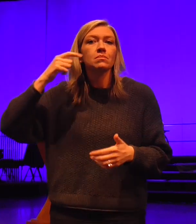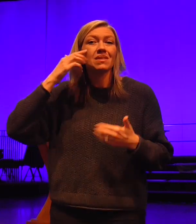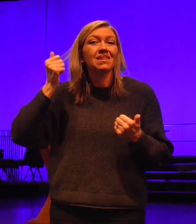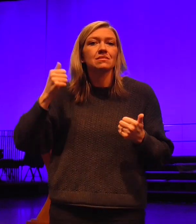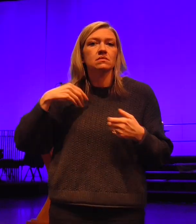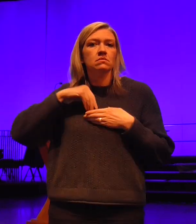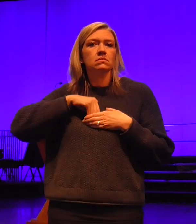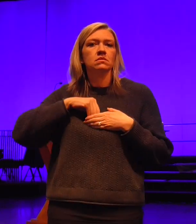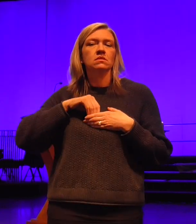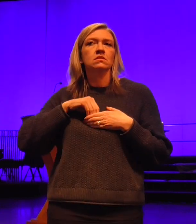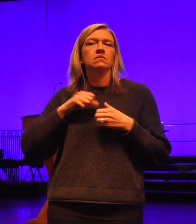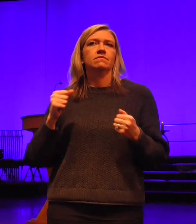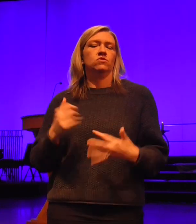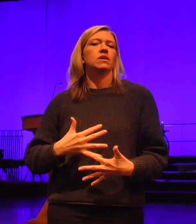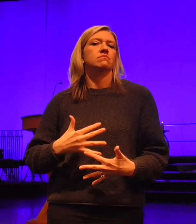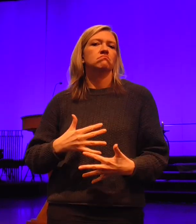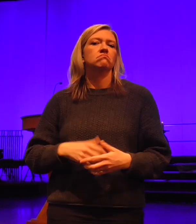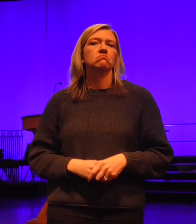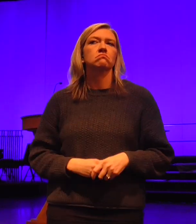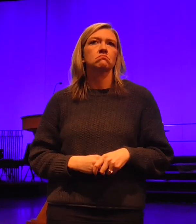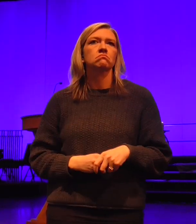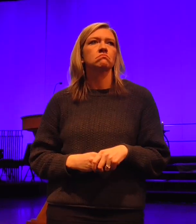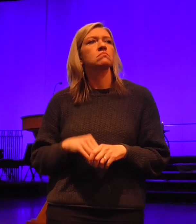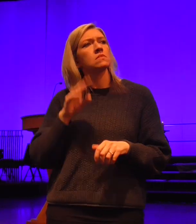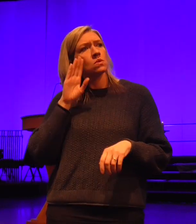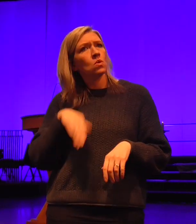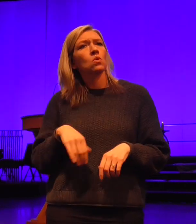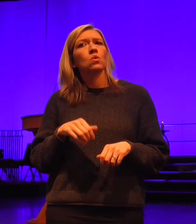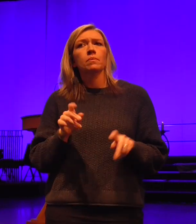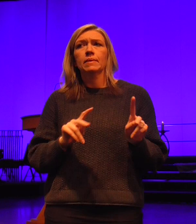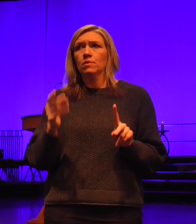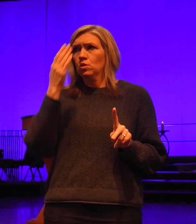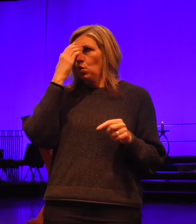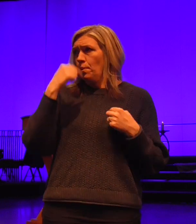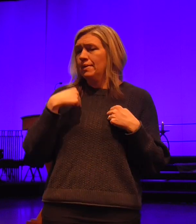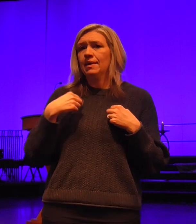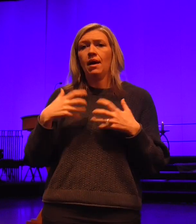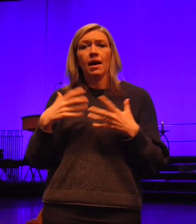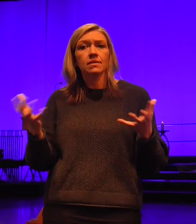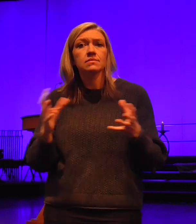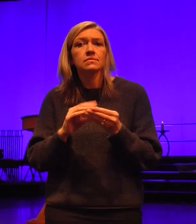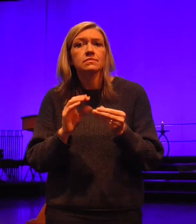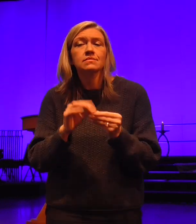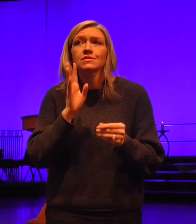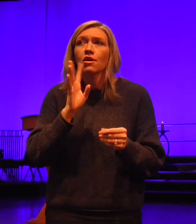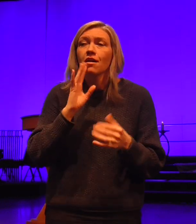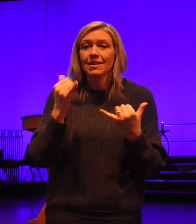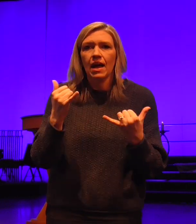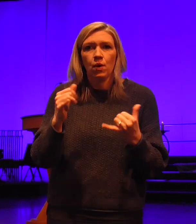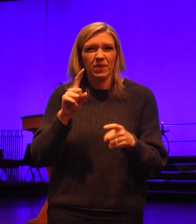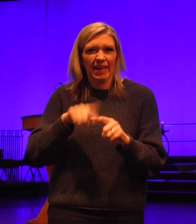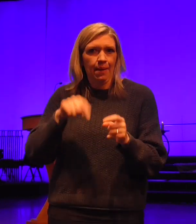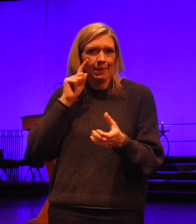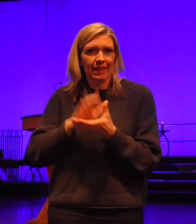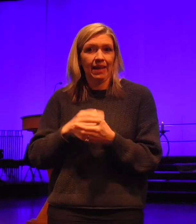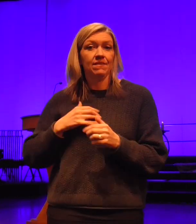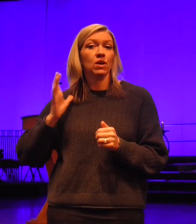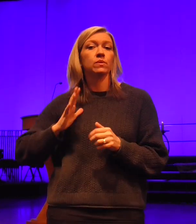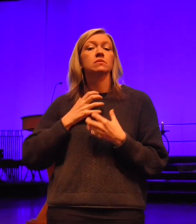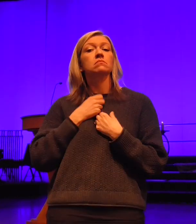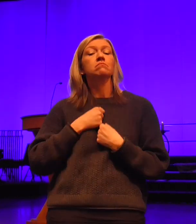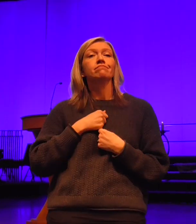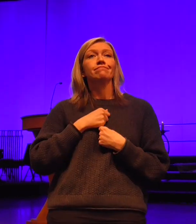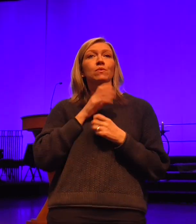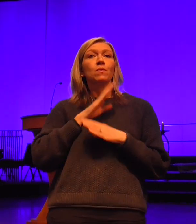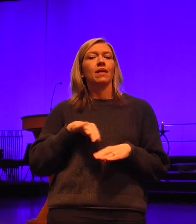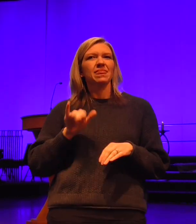afraid. And I know for those of you who know me and how much I talk, you can hardly believe that's true. Let's just call that a measure of